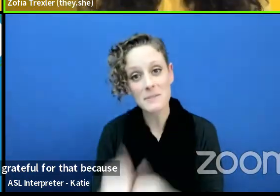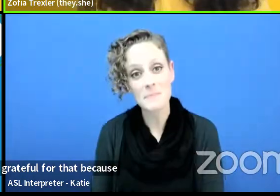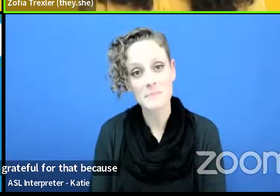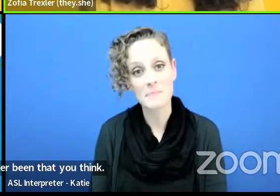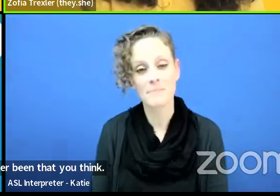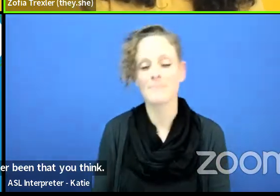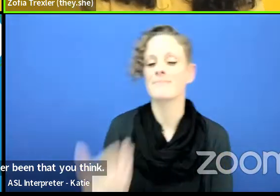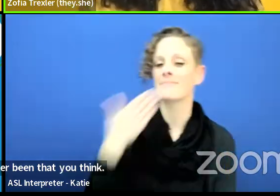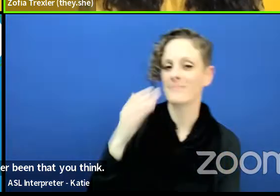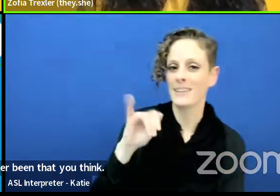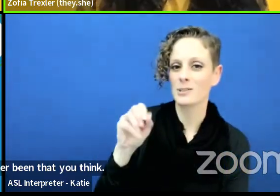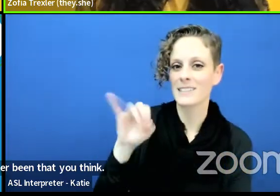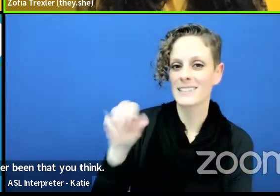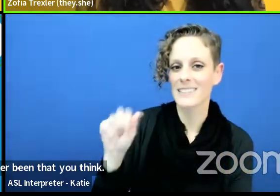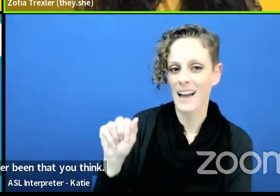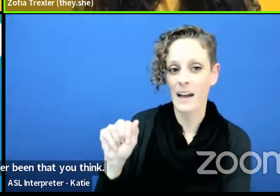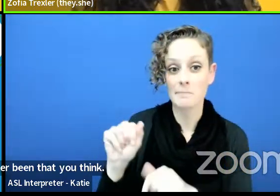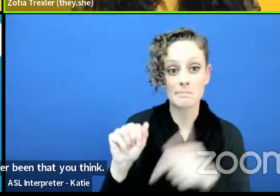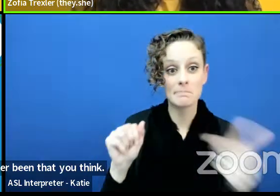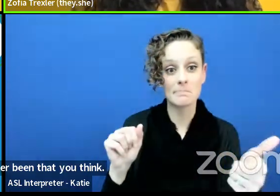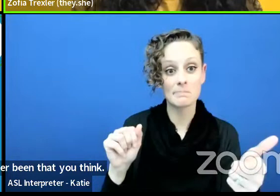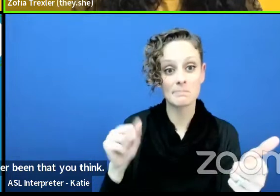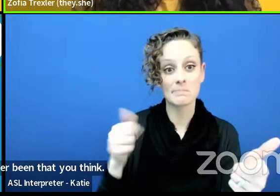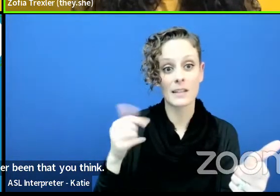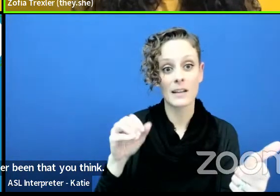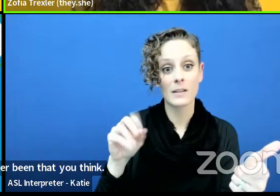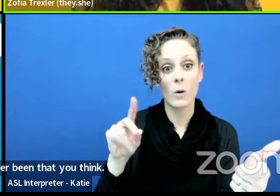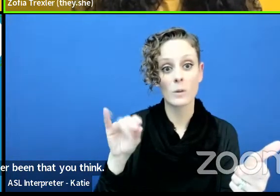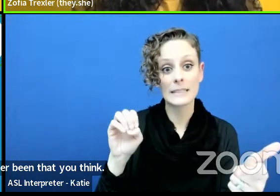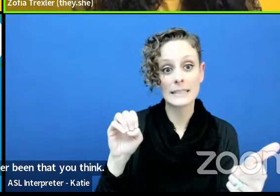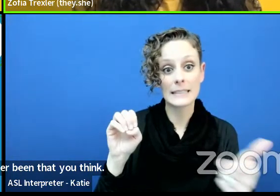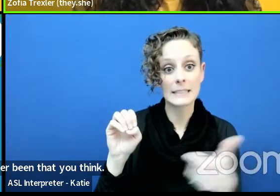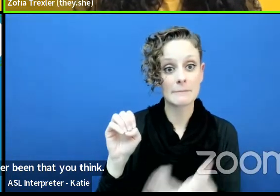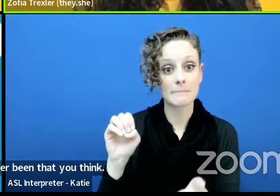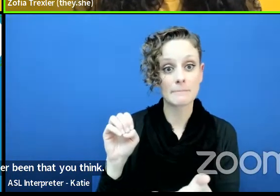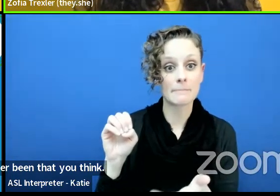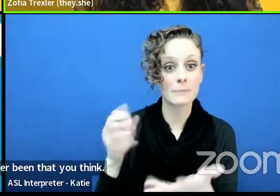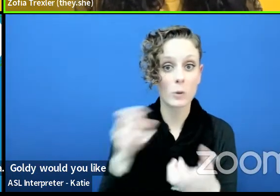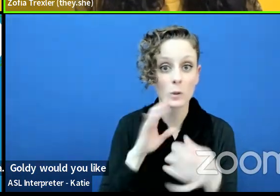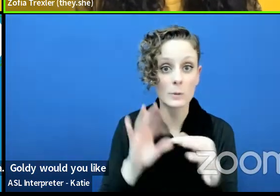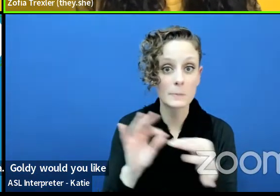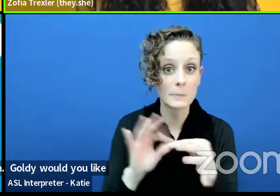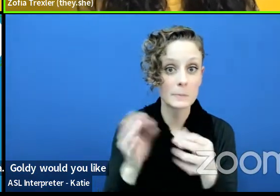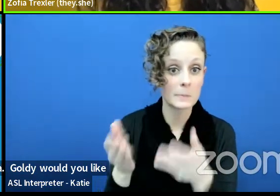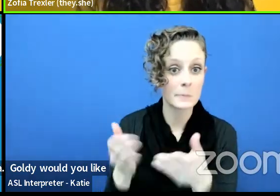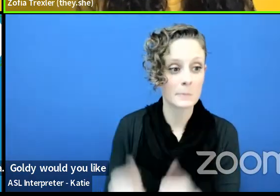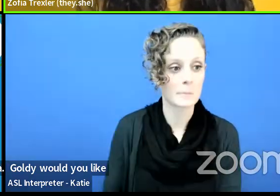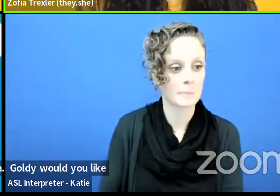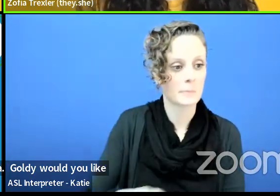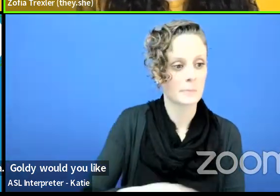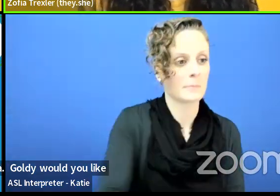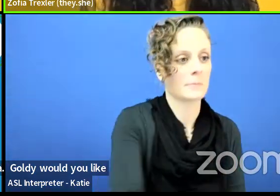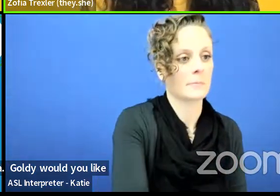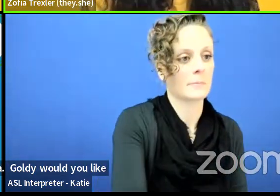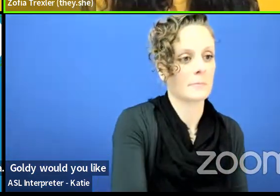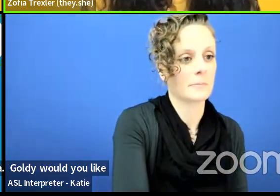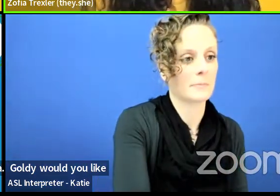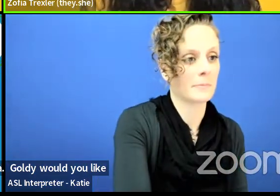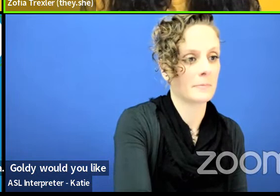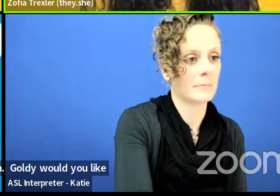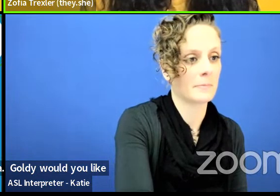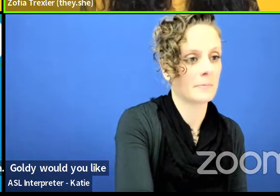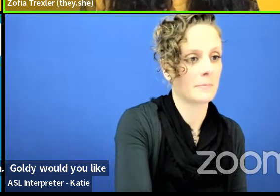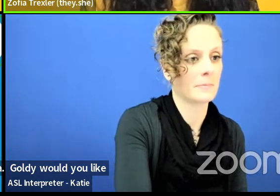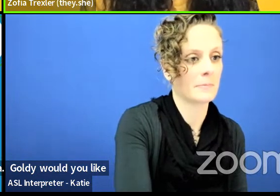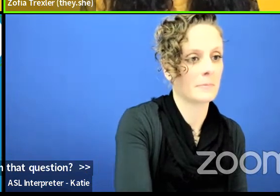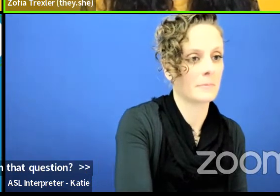Thank you, Jessica. Goldie, would you like to say anything on that question?